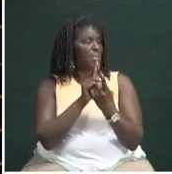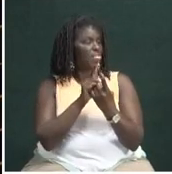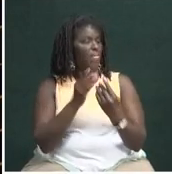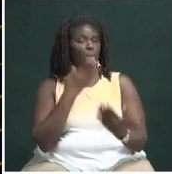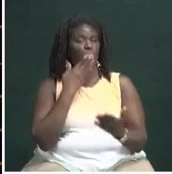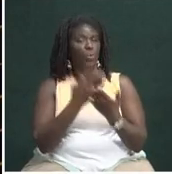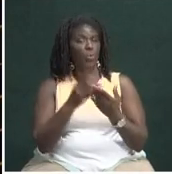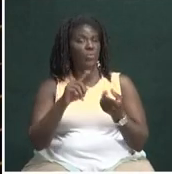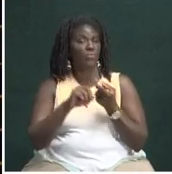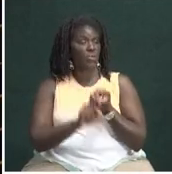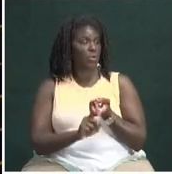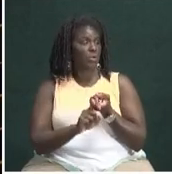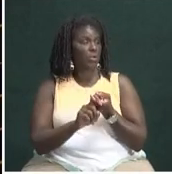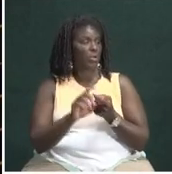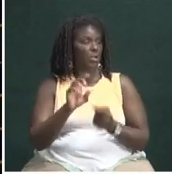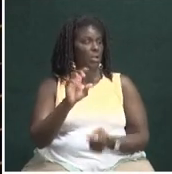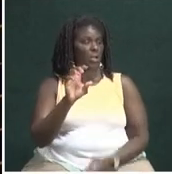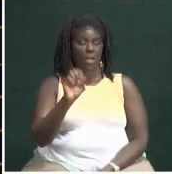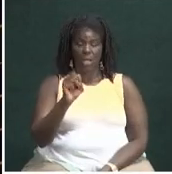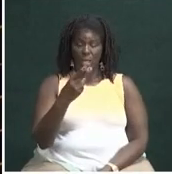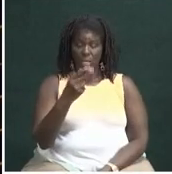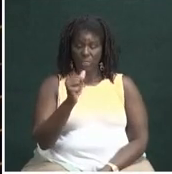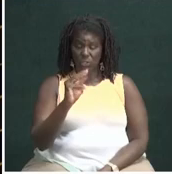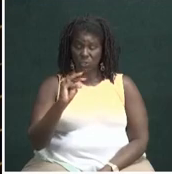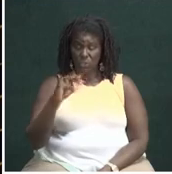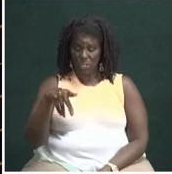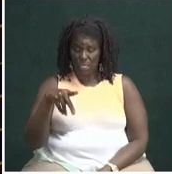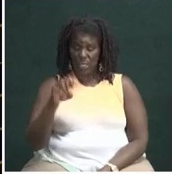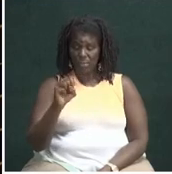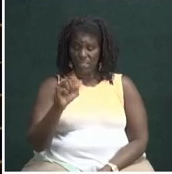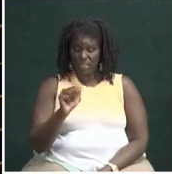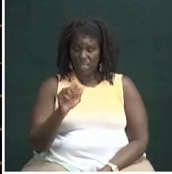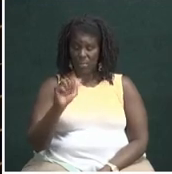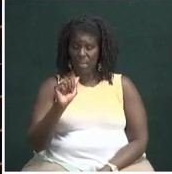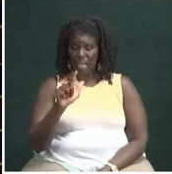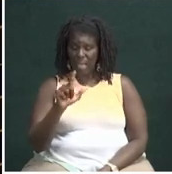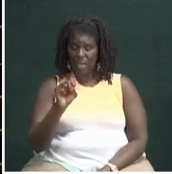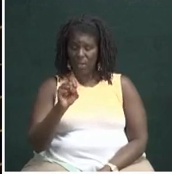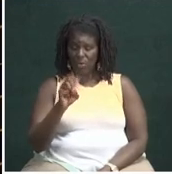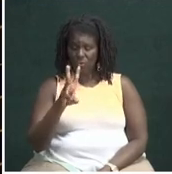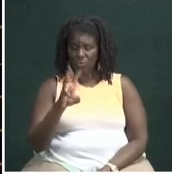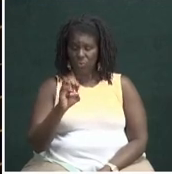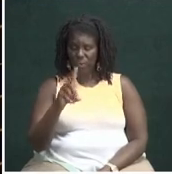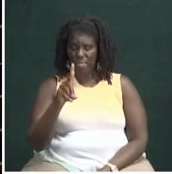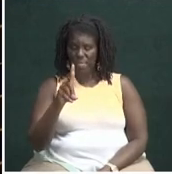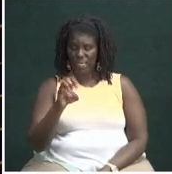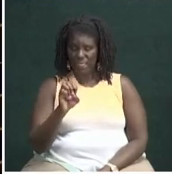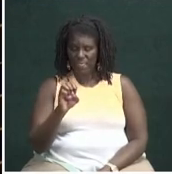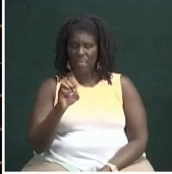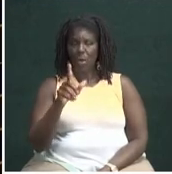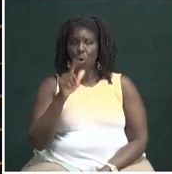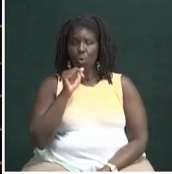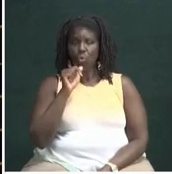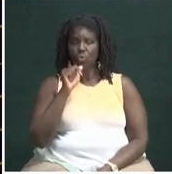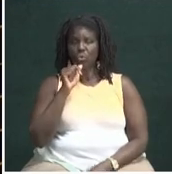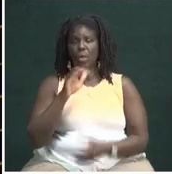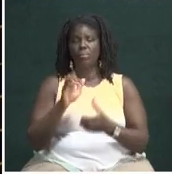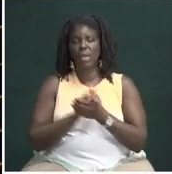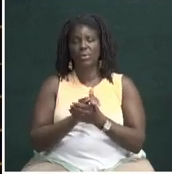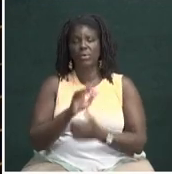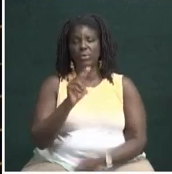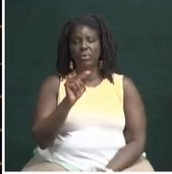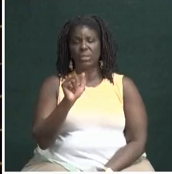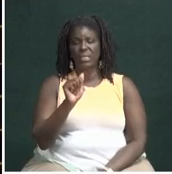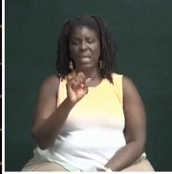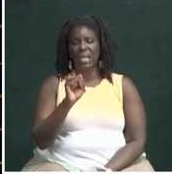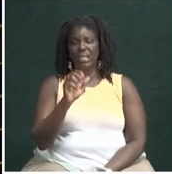good friend, Shamsa Al-Swaidi, who is married to His Excellency Nasser Al-Swaidi from